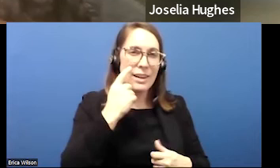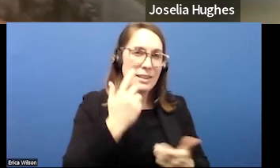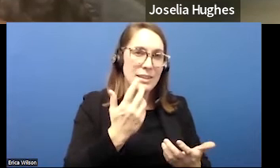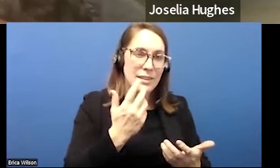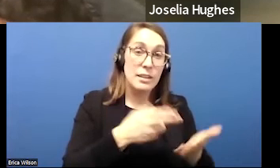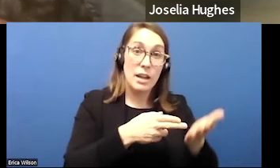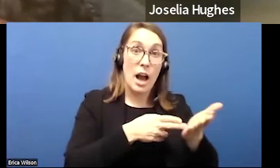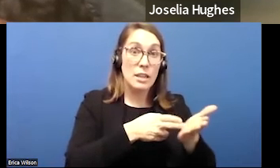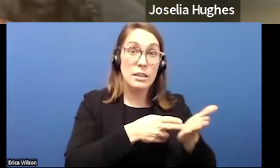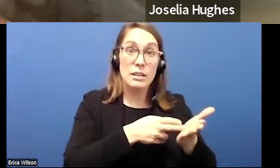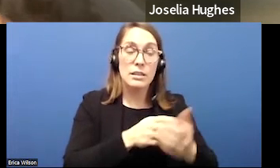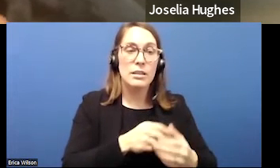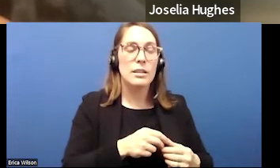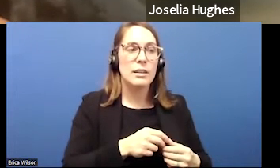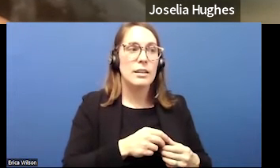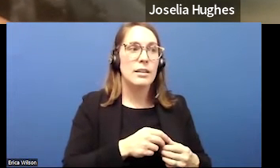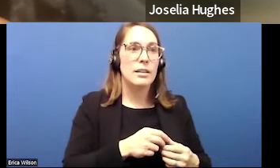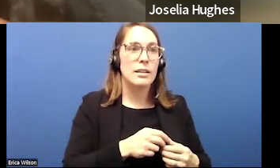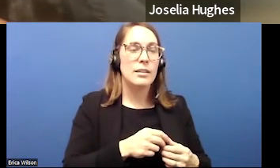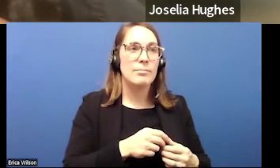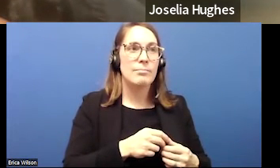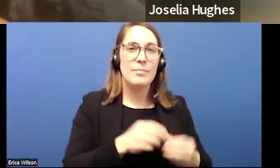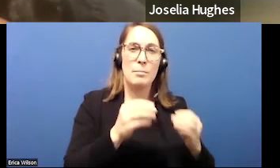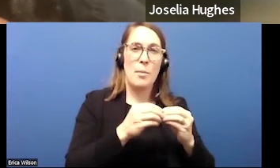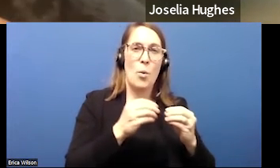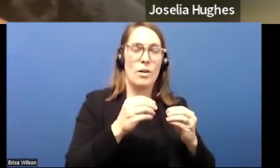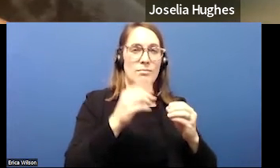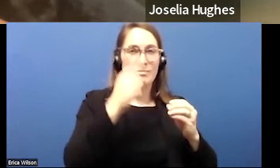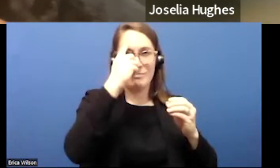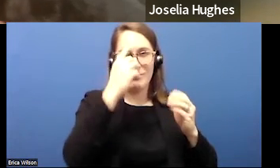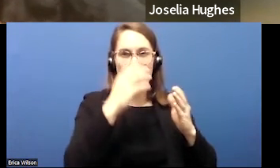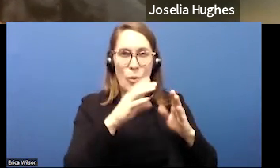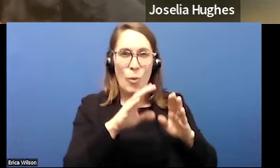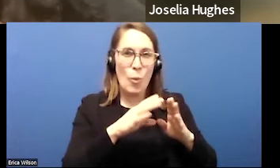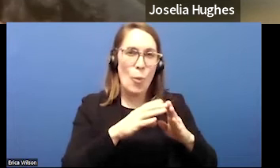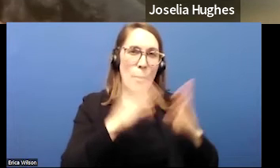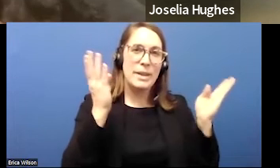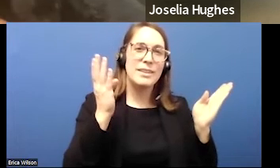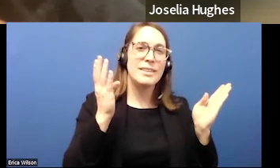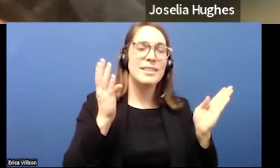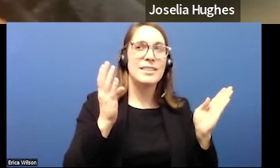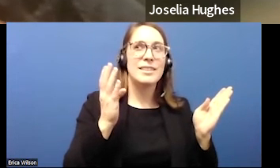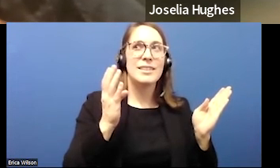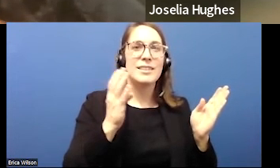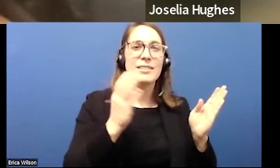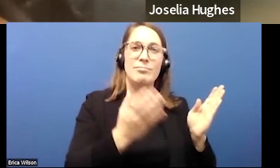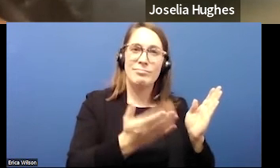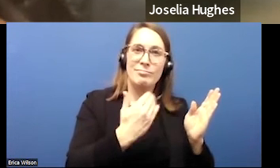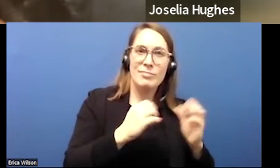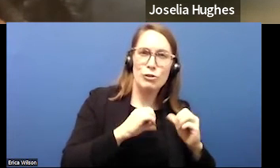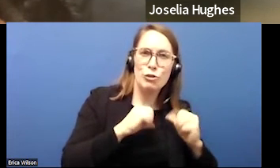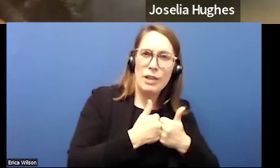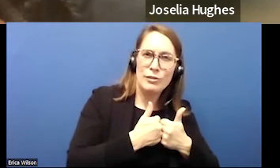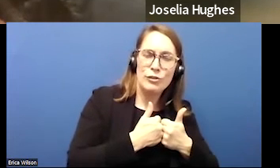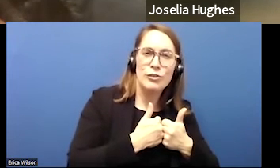And I think, conversation, like honest, more like more open, challenging conversations could